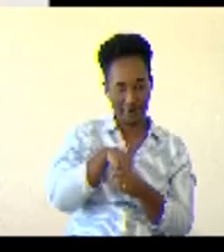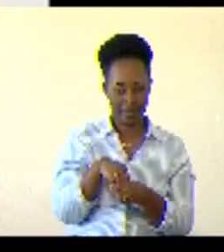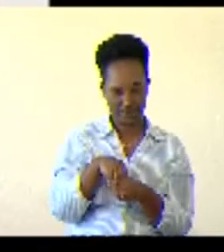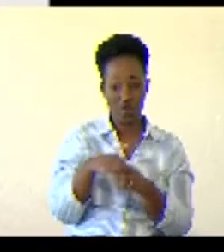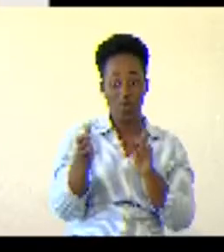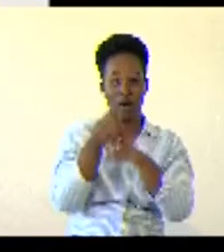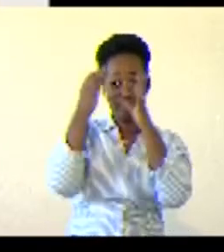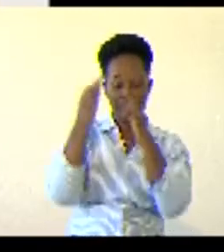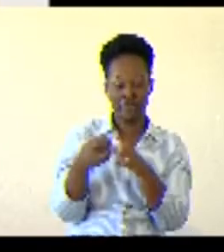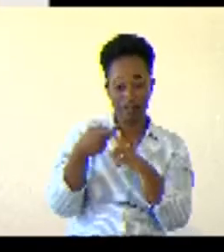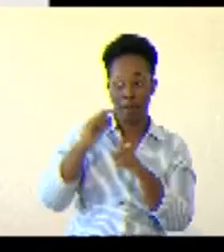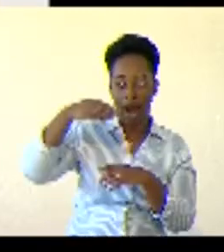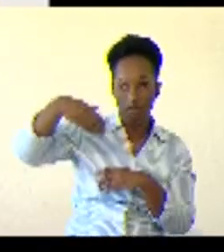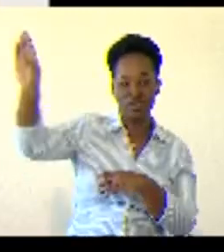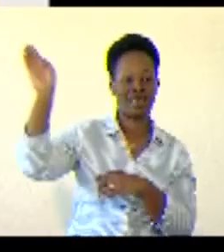from outside,